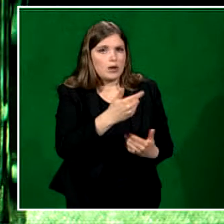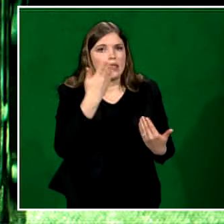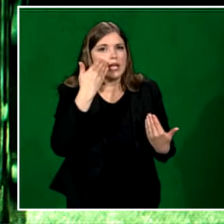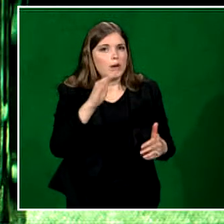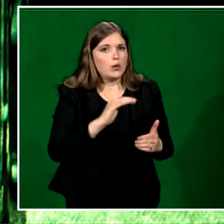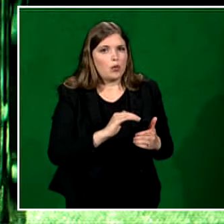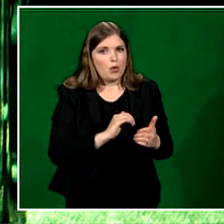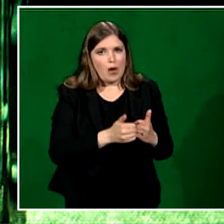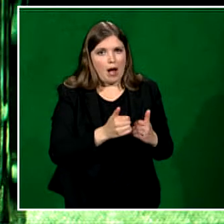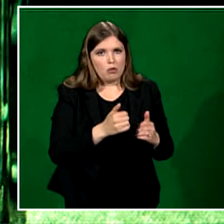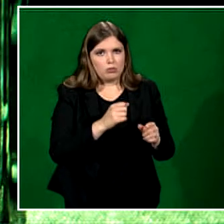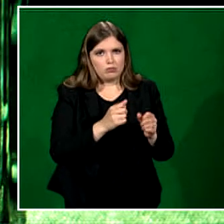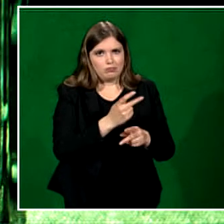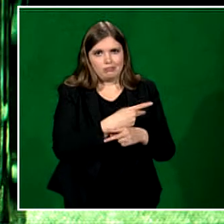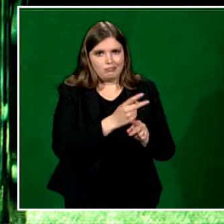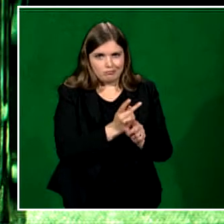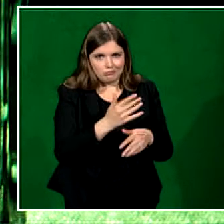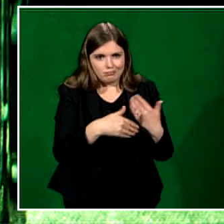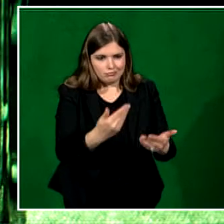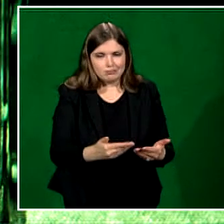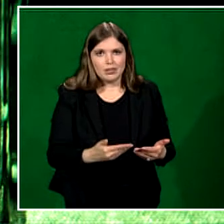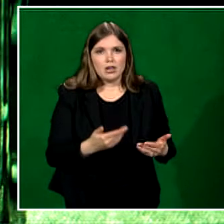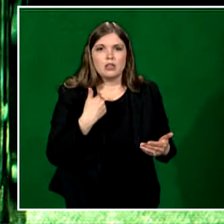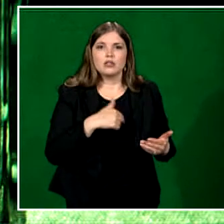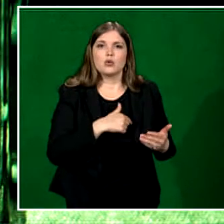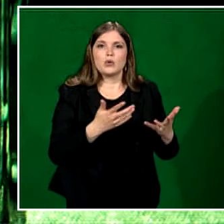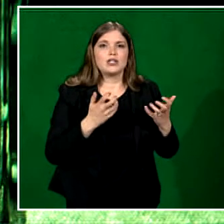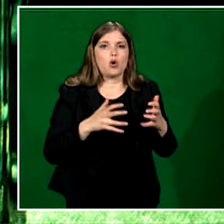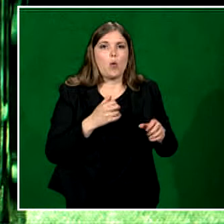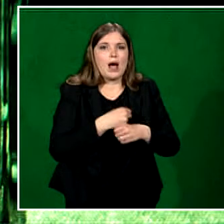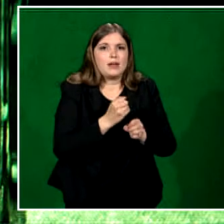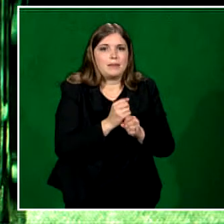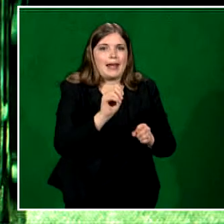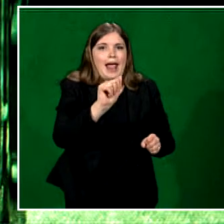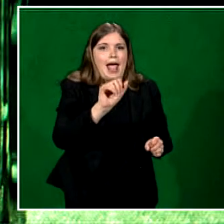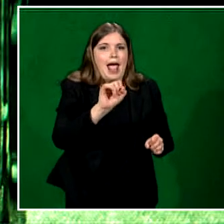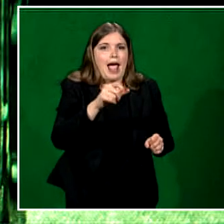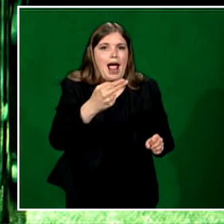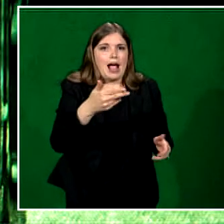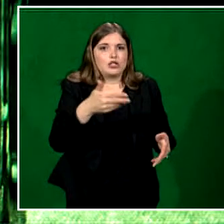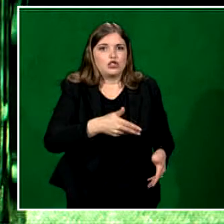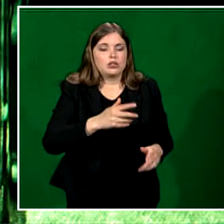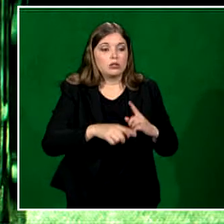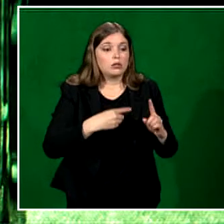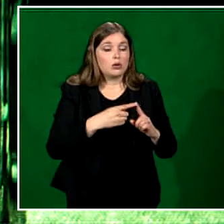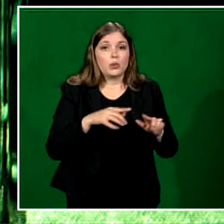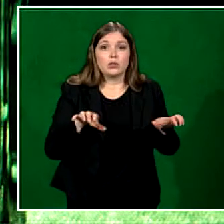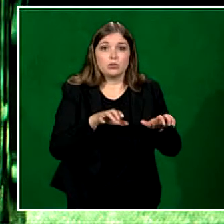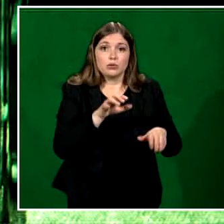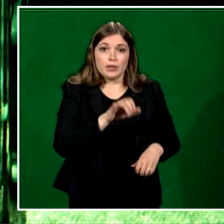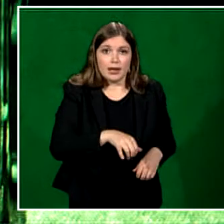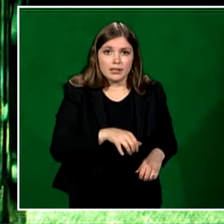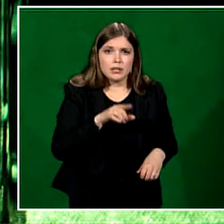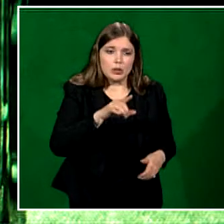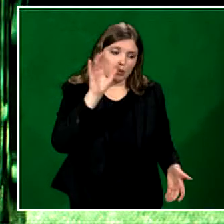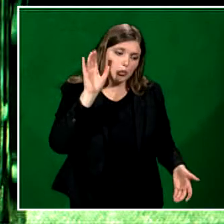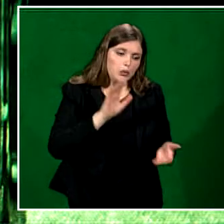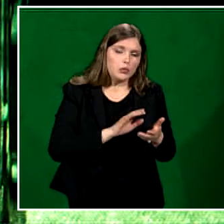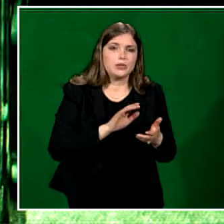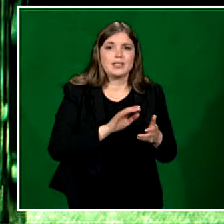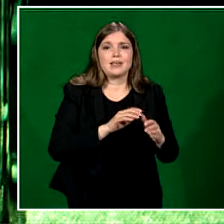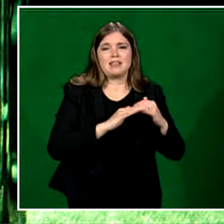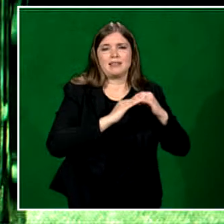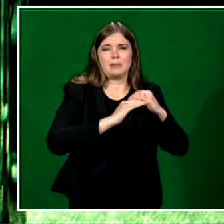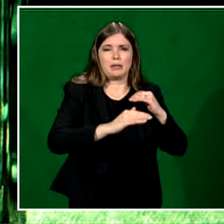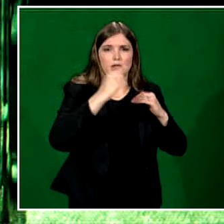the biochar production, we don't want to produce ash. When you produce ash, you are then reducing the stability of